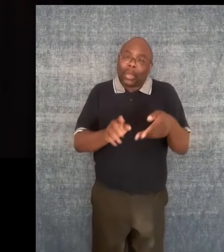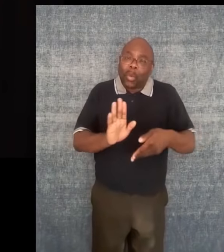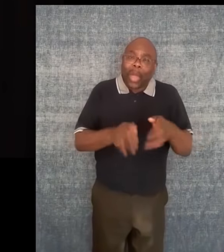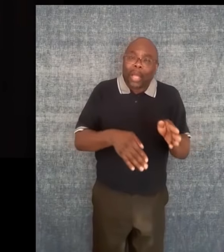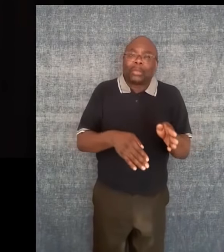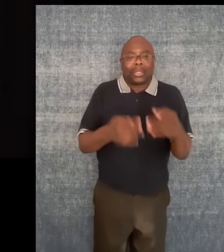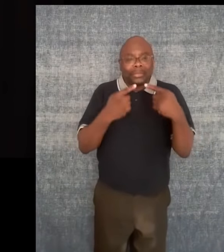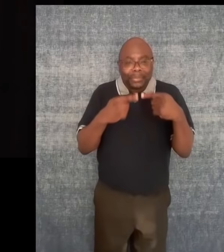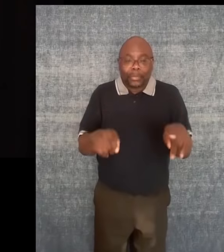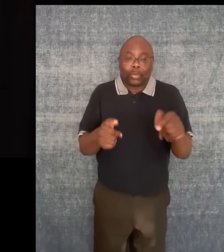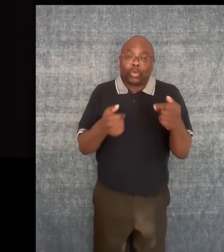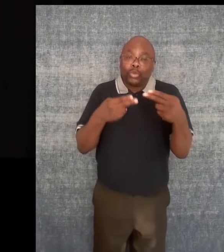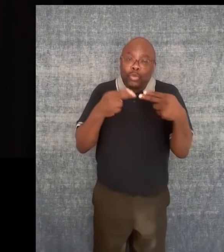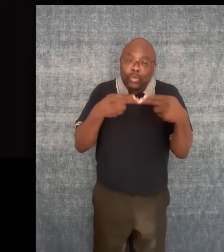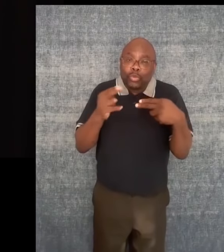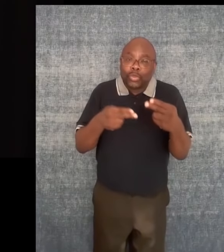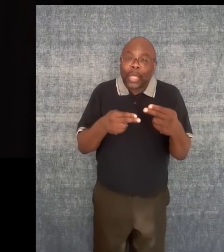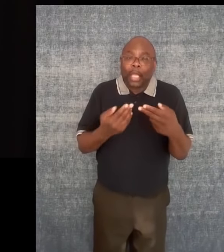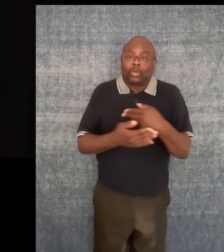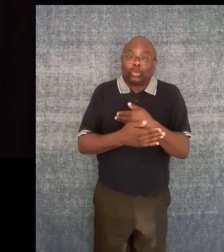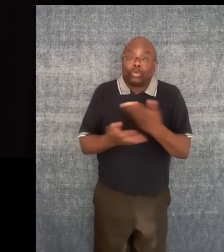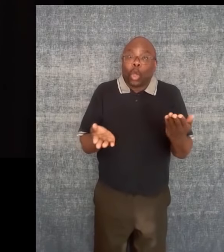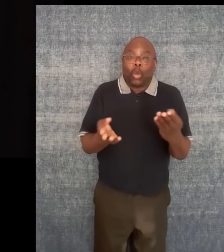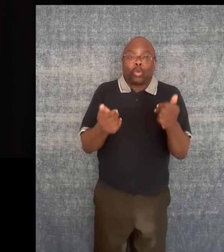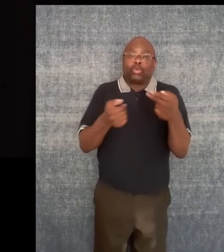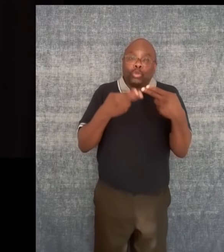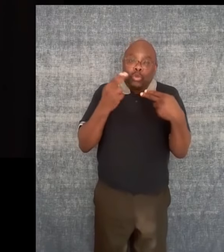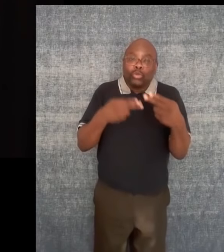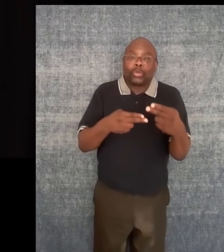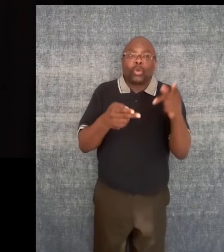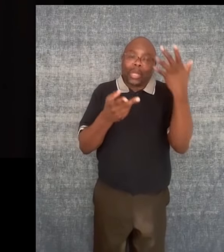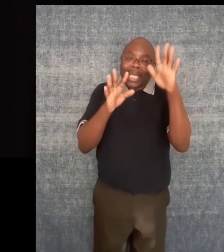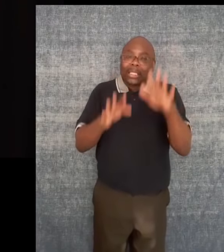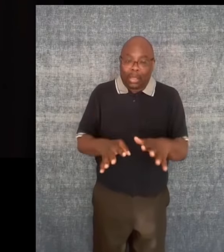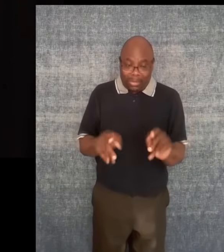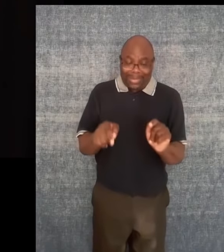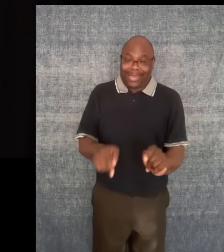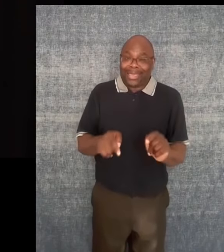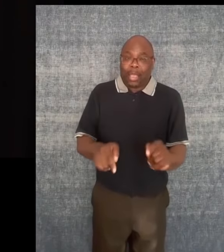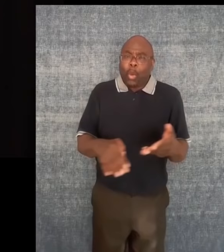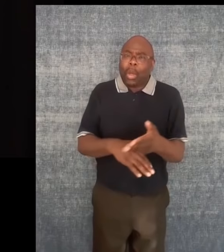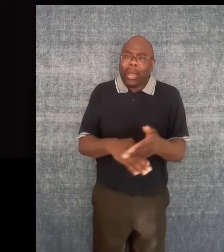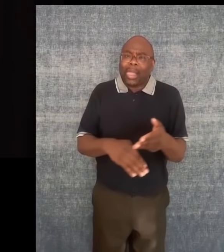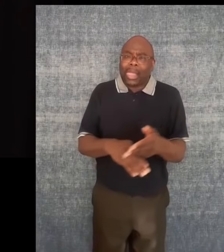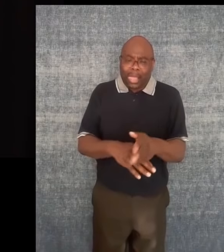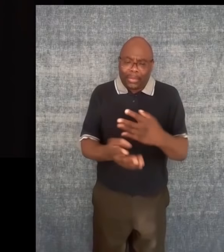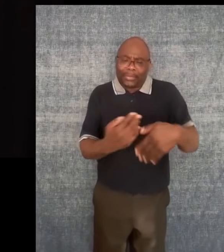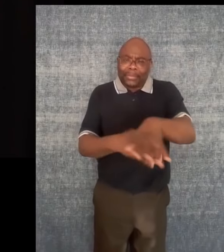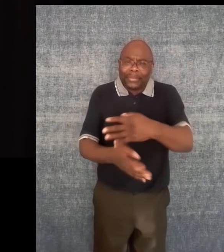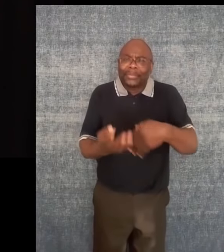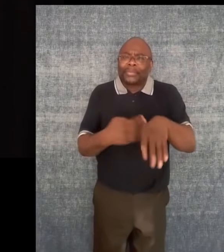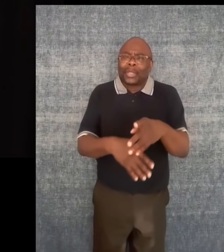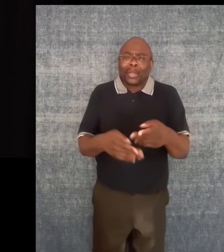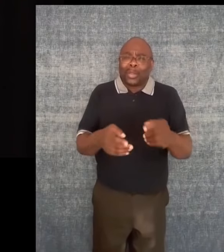and proclaim the good news and to demonstrate the good news that your kingdom is here and at work amongst us